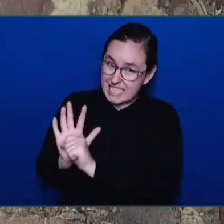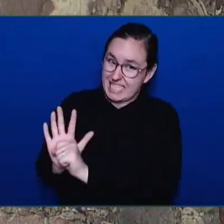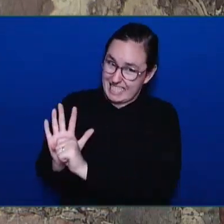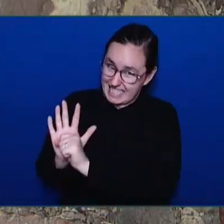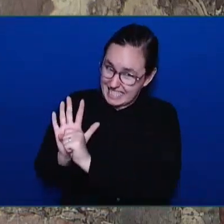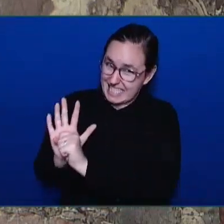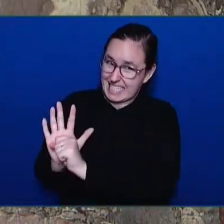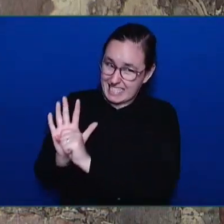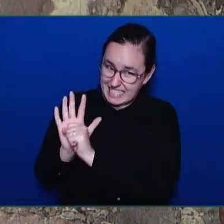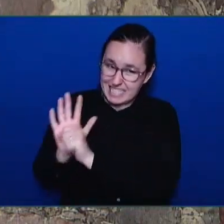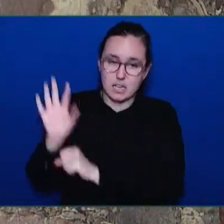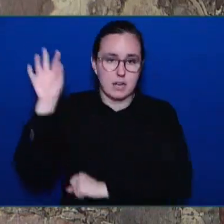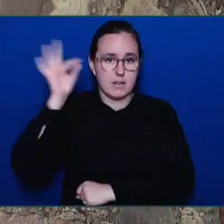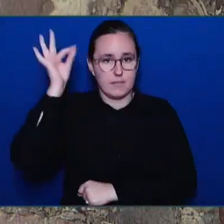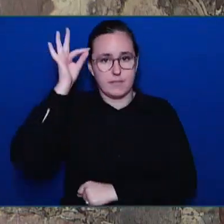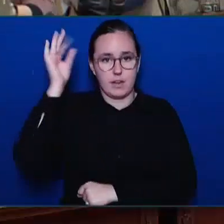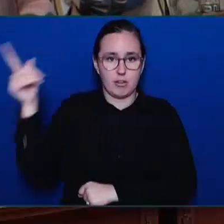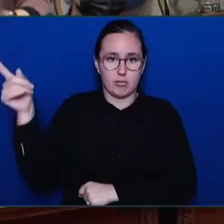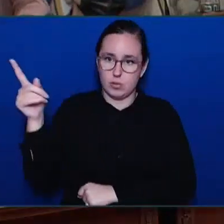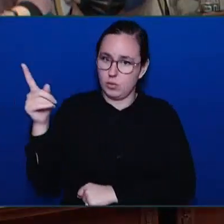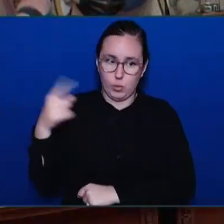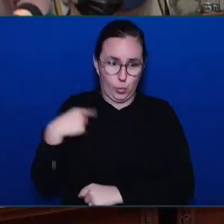British Columbian gets the care they deserve. Here we are.